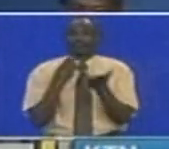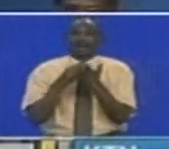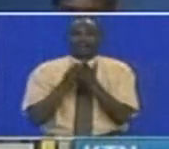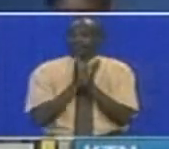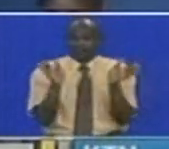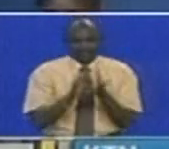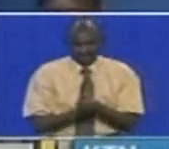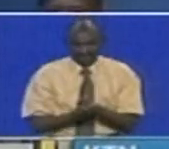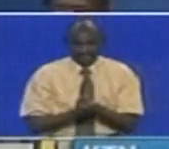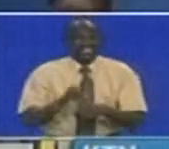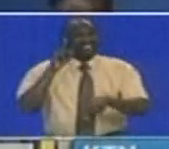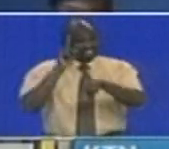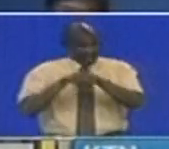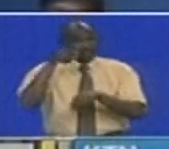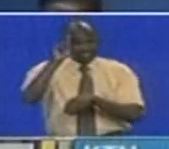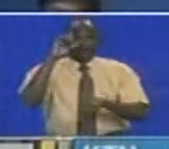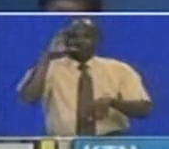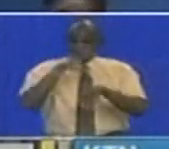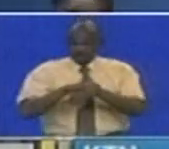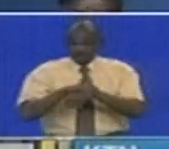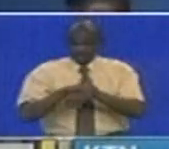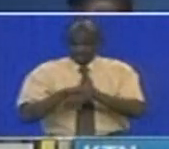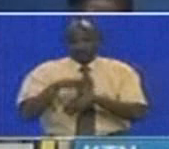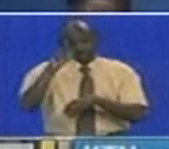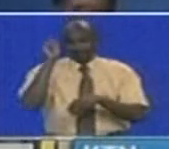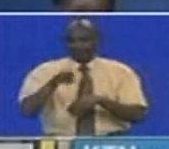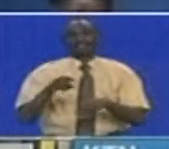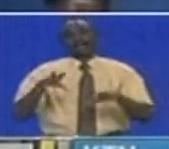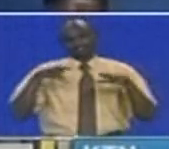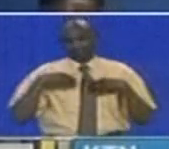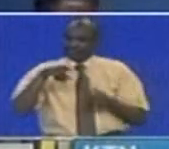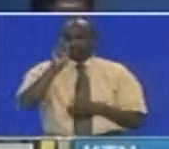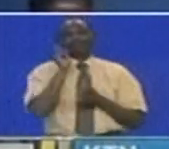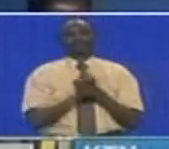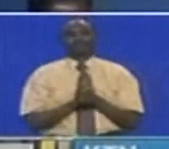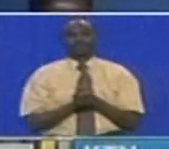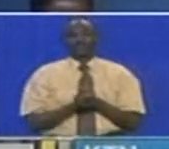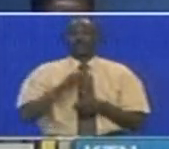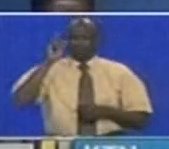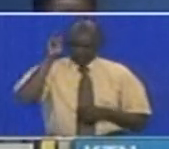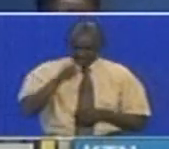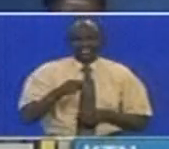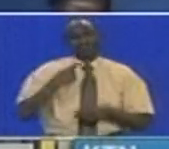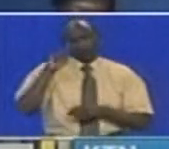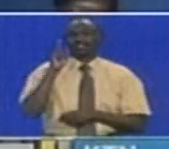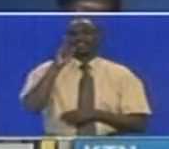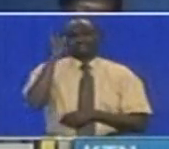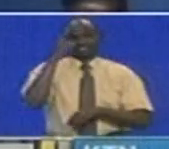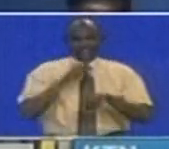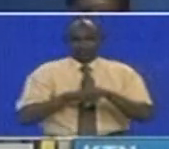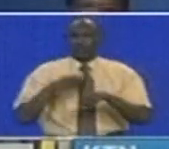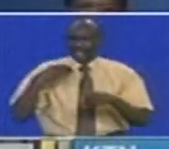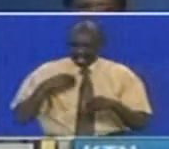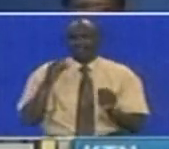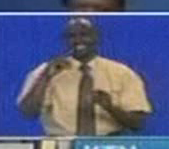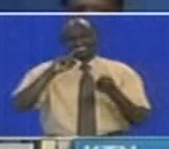caught, Mr. Speaker, you must face the music. We have to get it right. That we have to set the